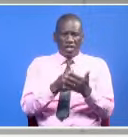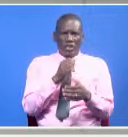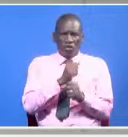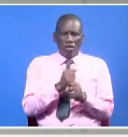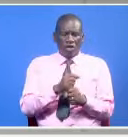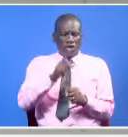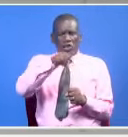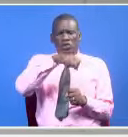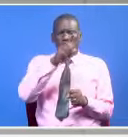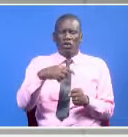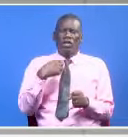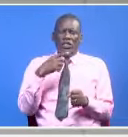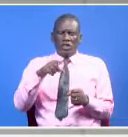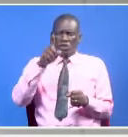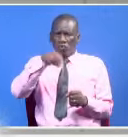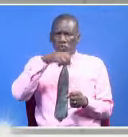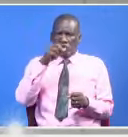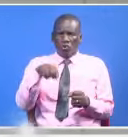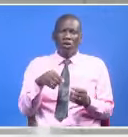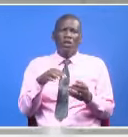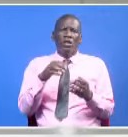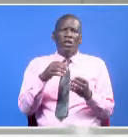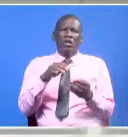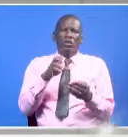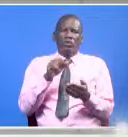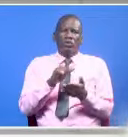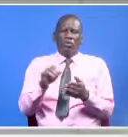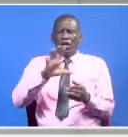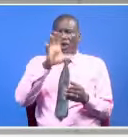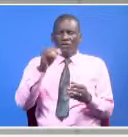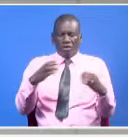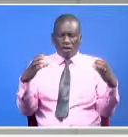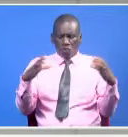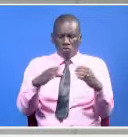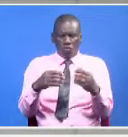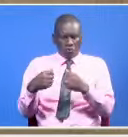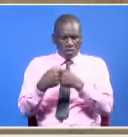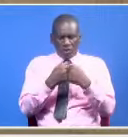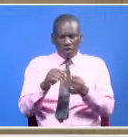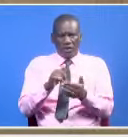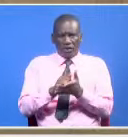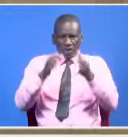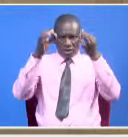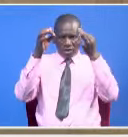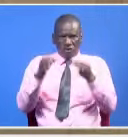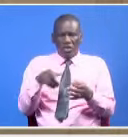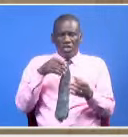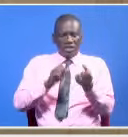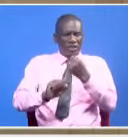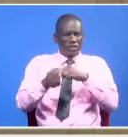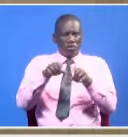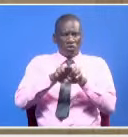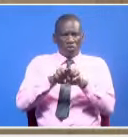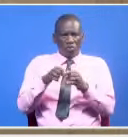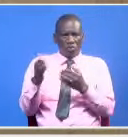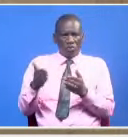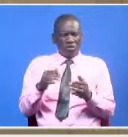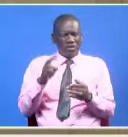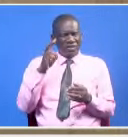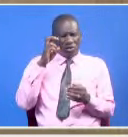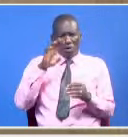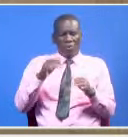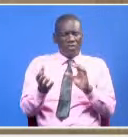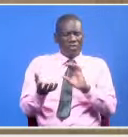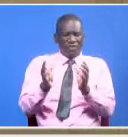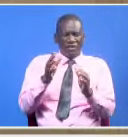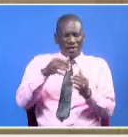incorrect, is wrong, and therefore the African group will challenge that decision. So this move also raises questions about fairness